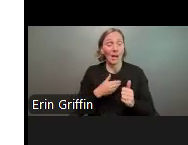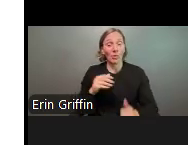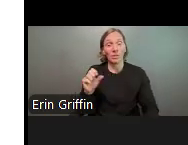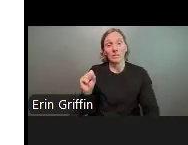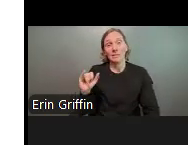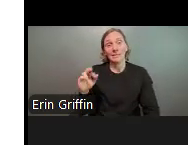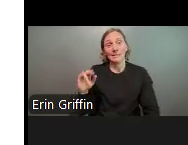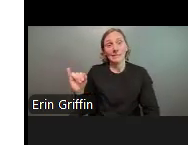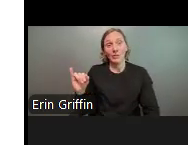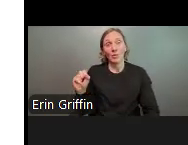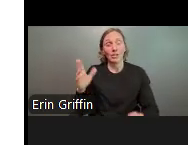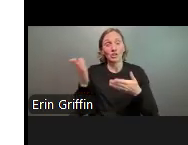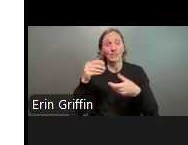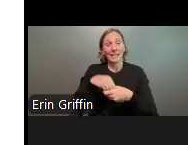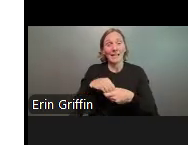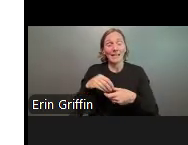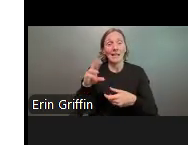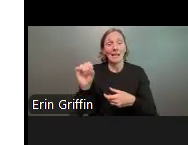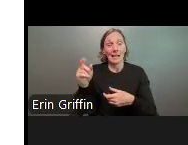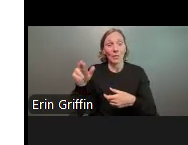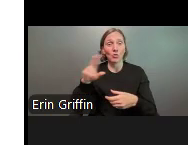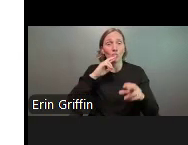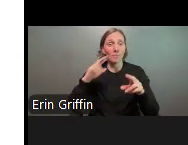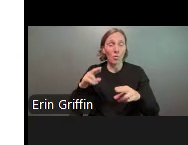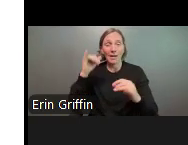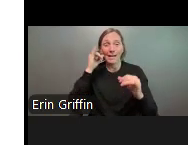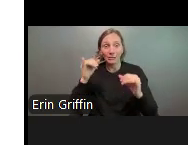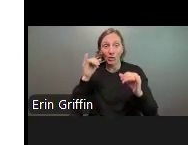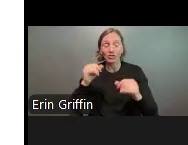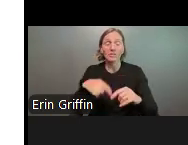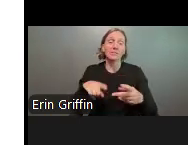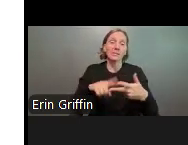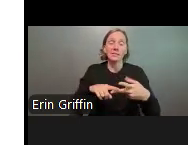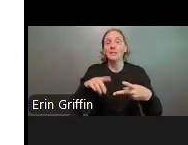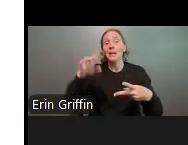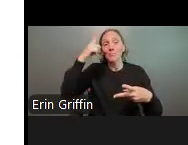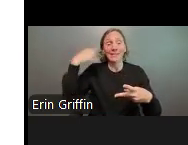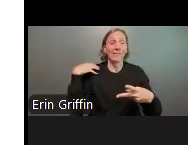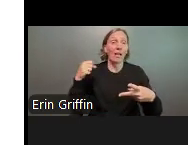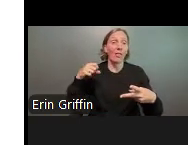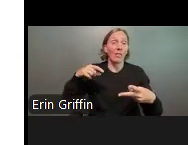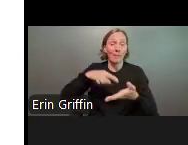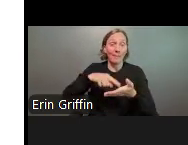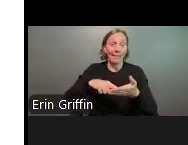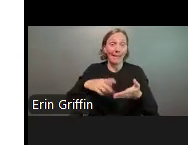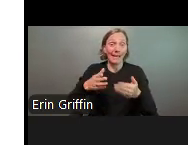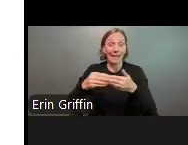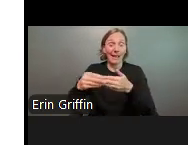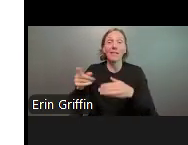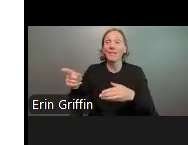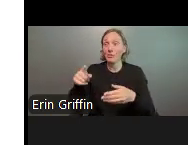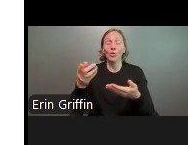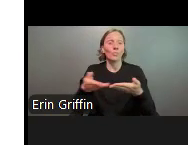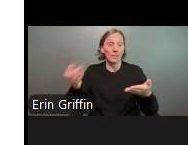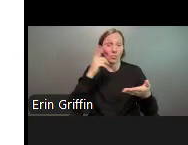service encounter reporting instructions and our mental health billing guide, those are both resources that support this population as